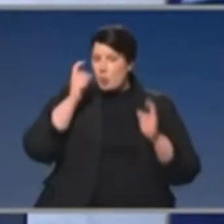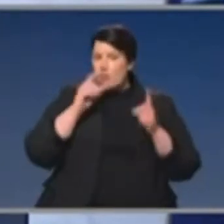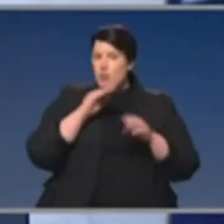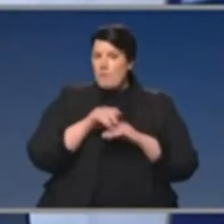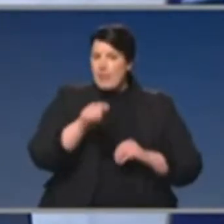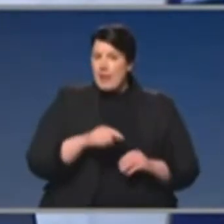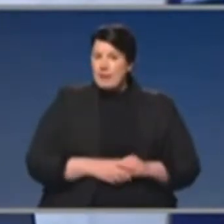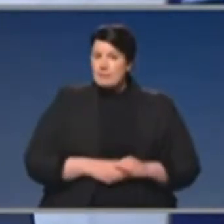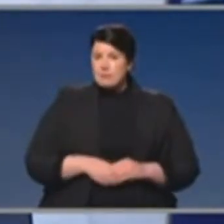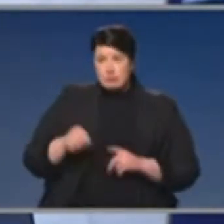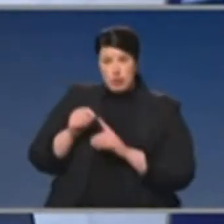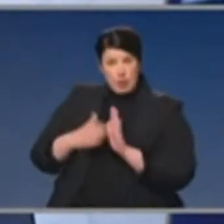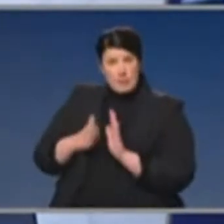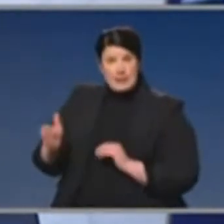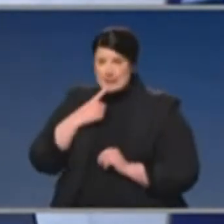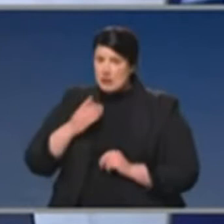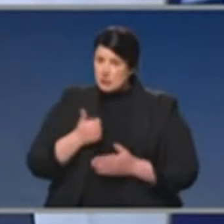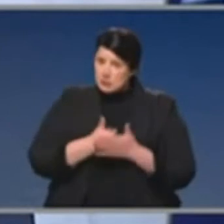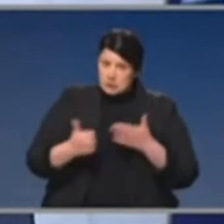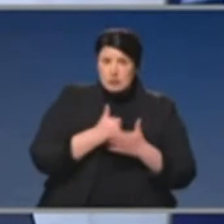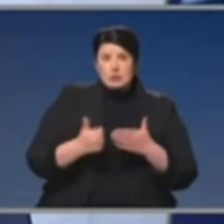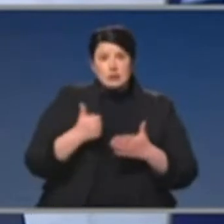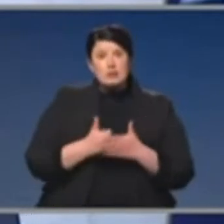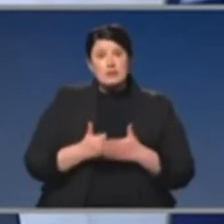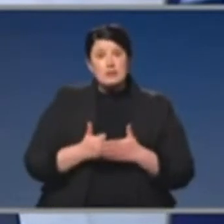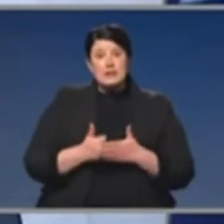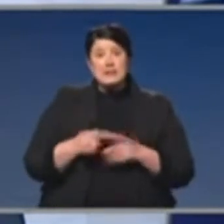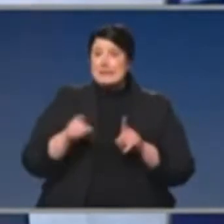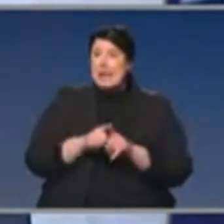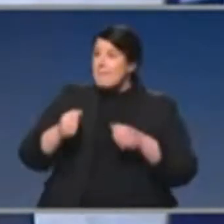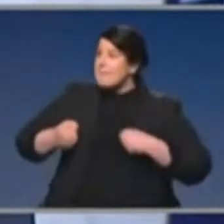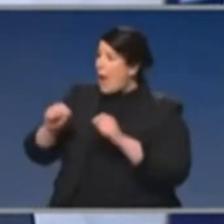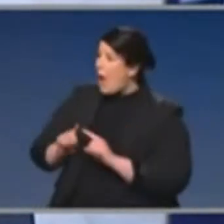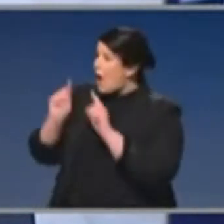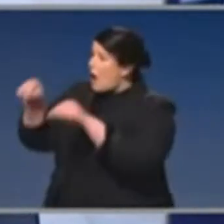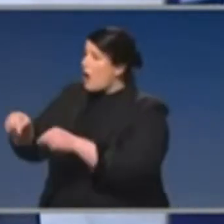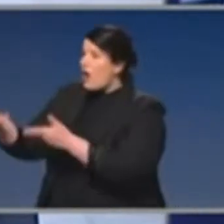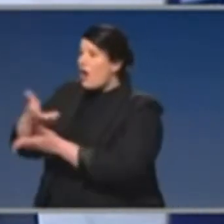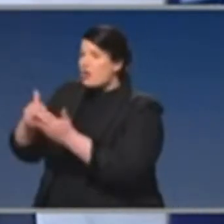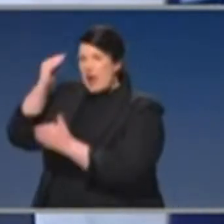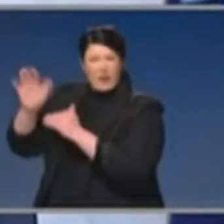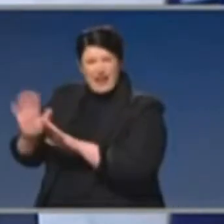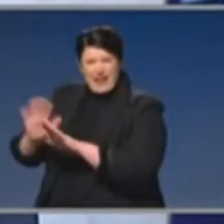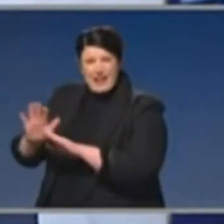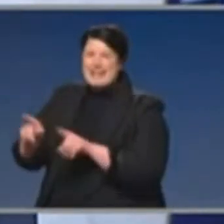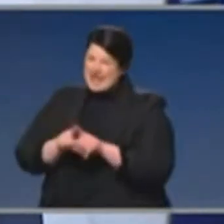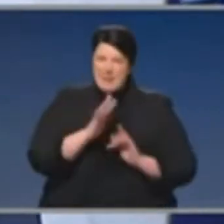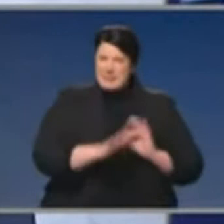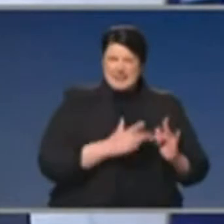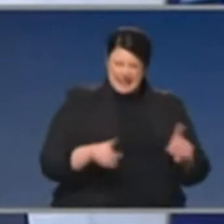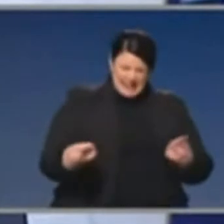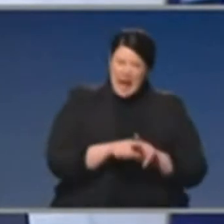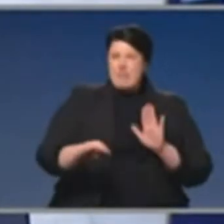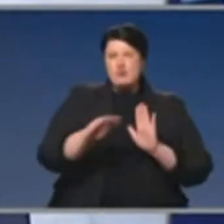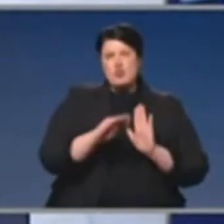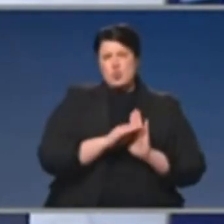has said regularly, the same laws applying in the real world as they do online. And we're asking for nothing more, nothing less than that.